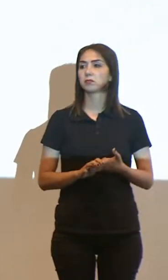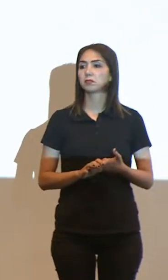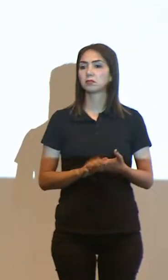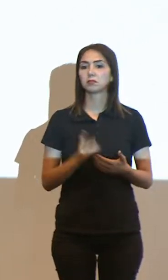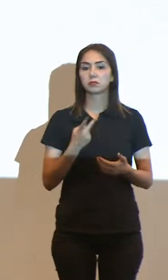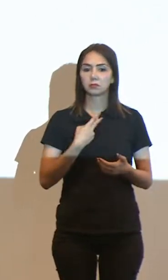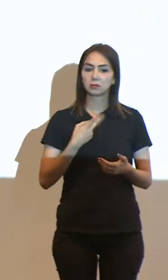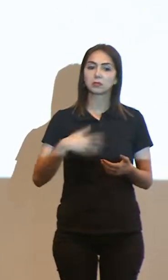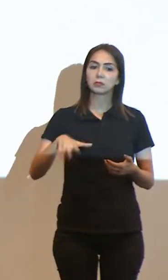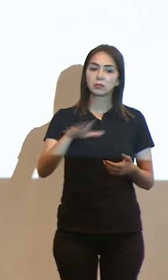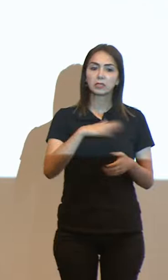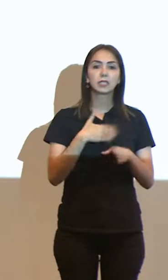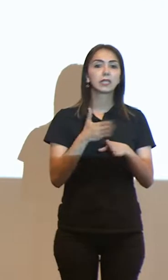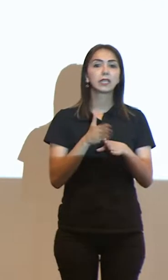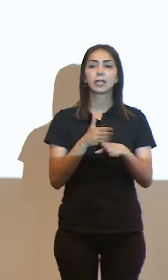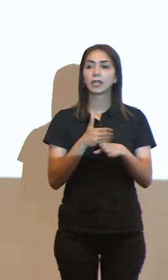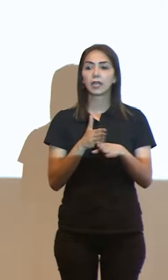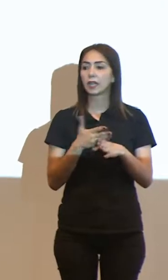of different